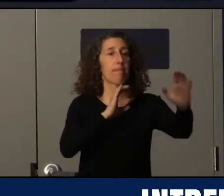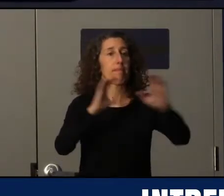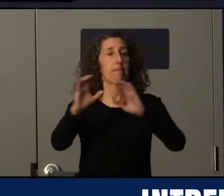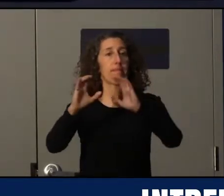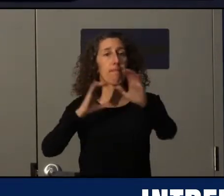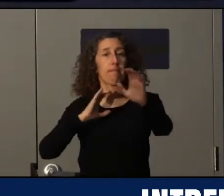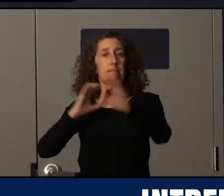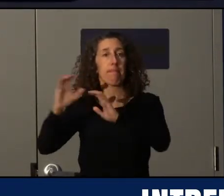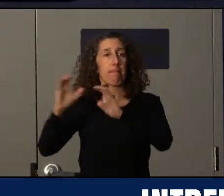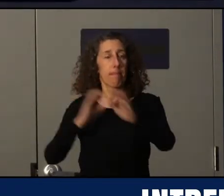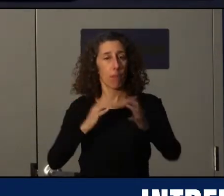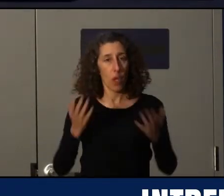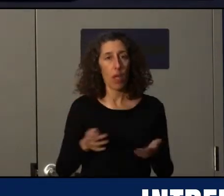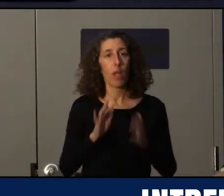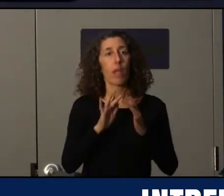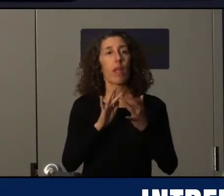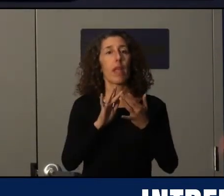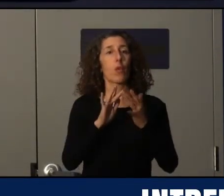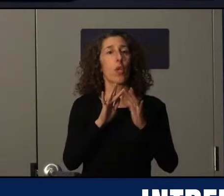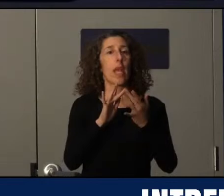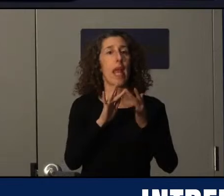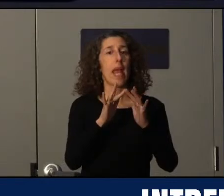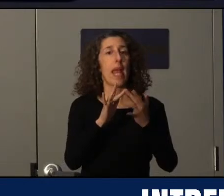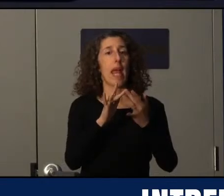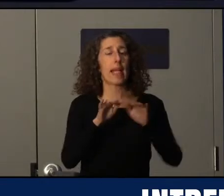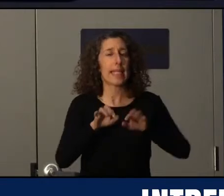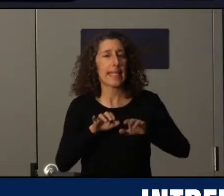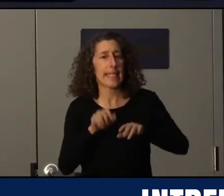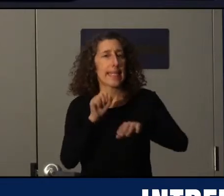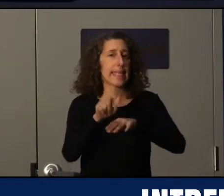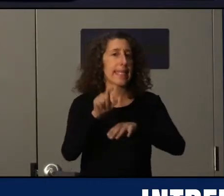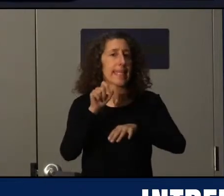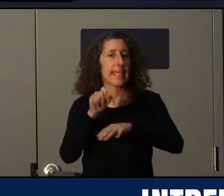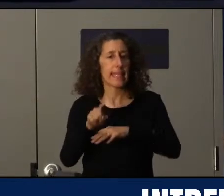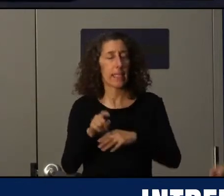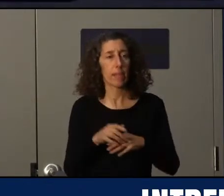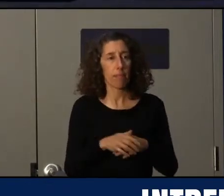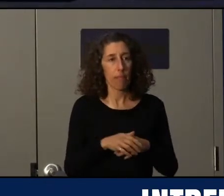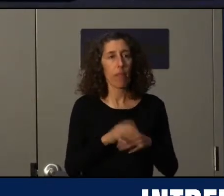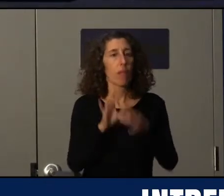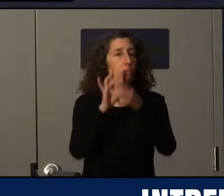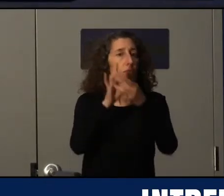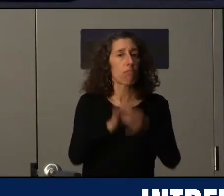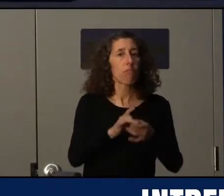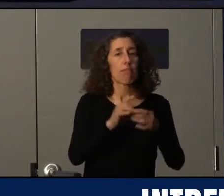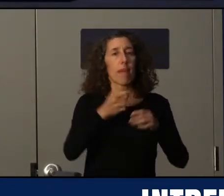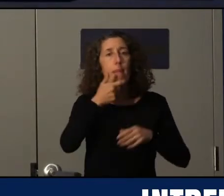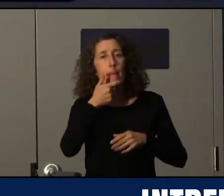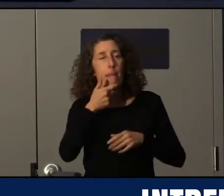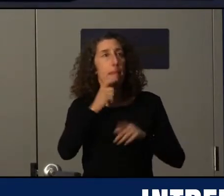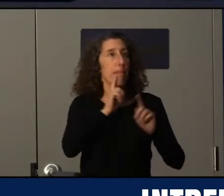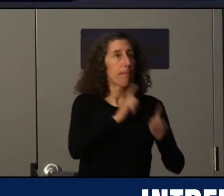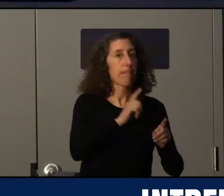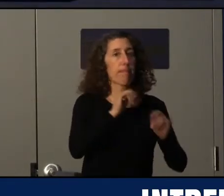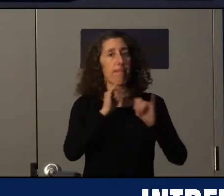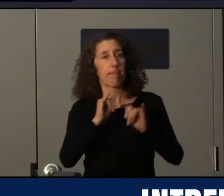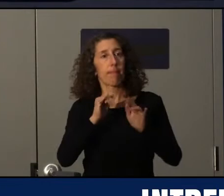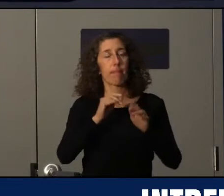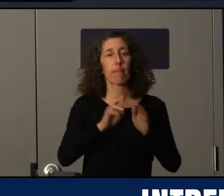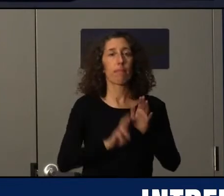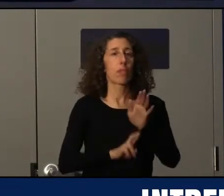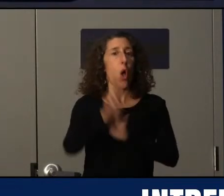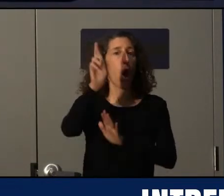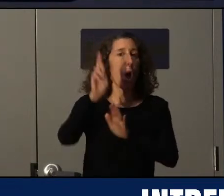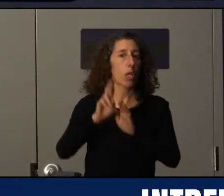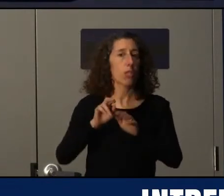and that's growing more and more as we have more needs to do that. More things are getting launched, and they stay in orbit. They get launched. They go very, very